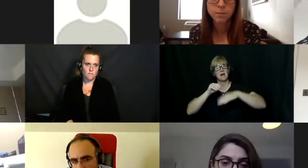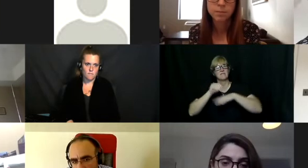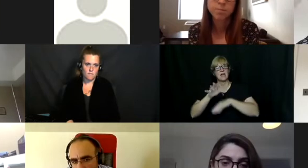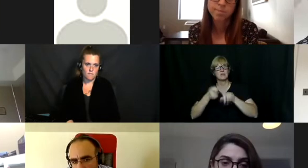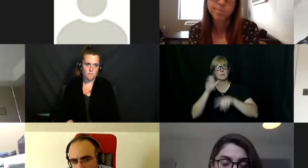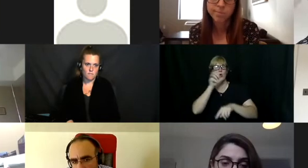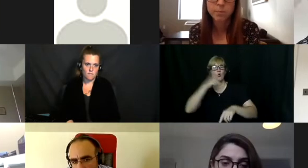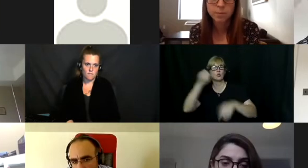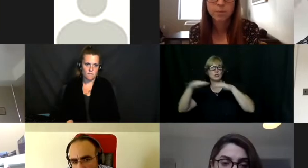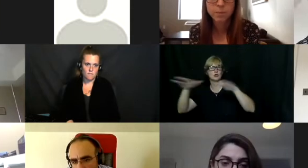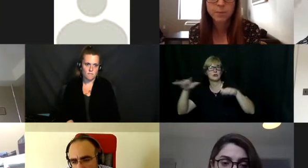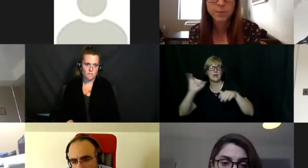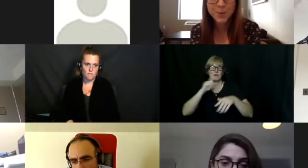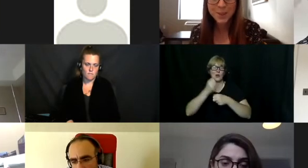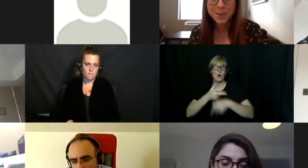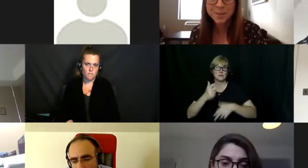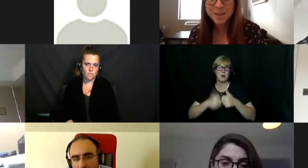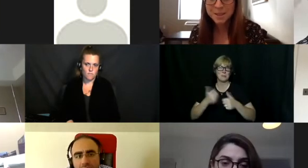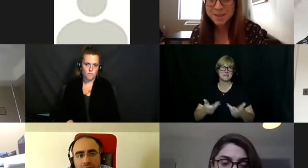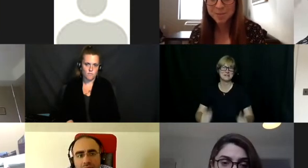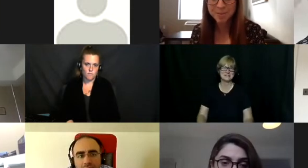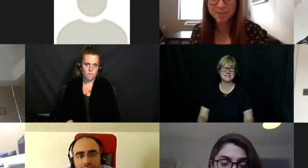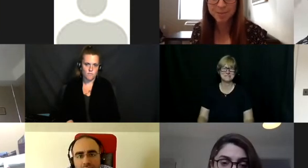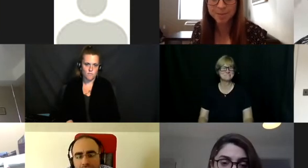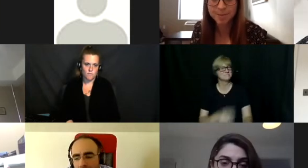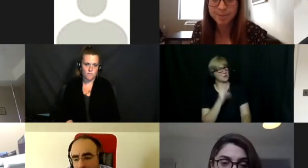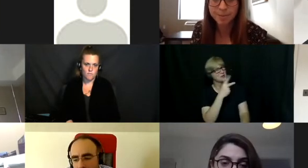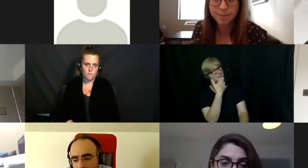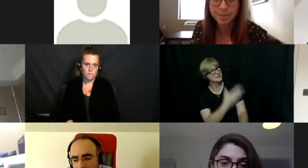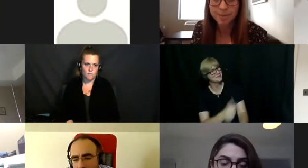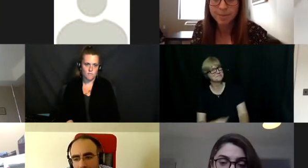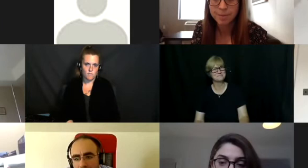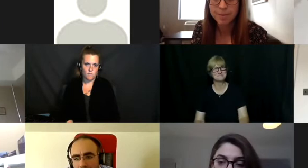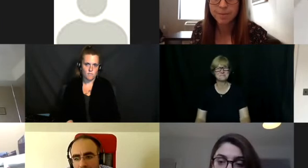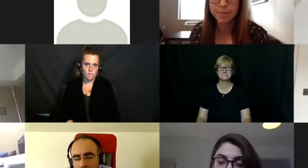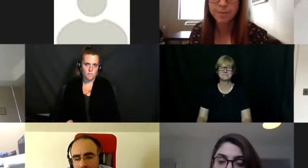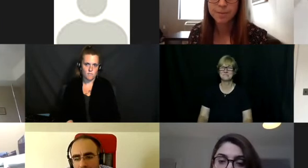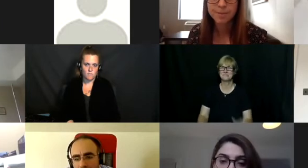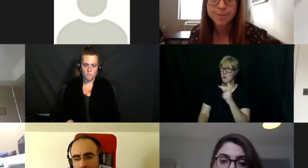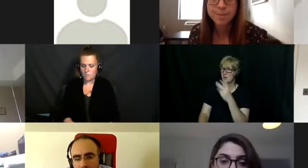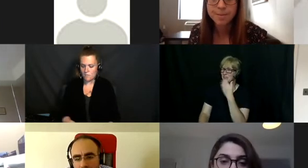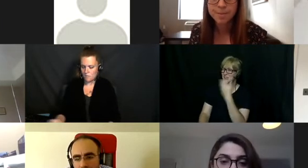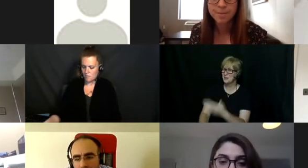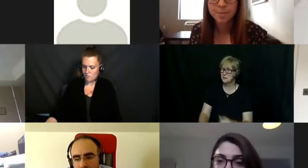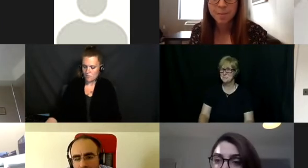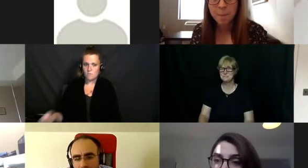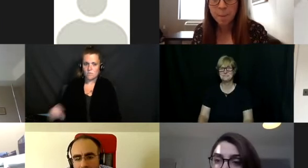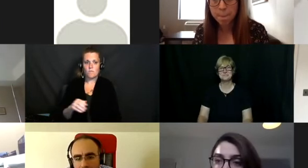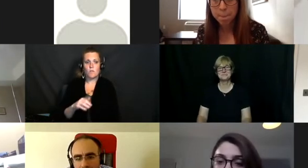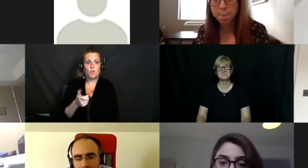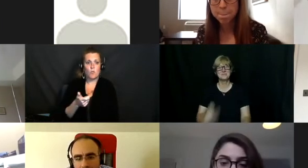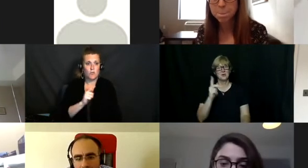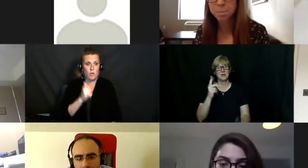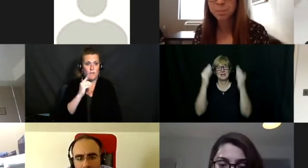really problematic here. Okay, thanks. Thank you. So then we go ahead